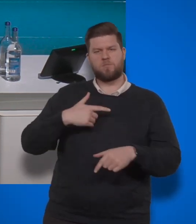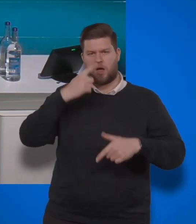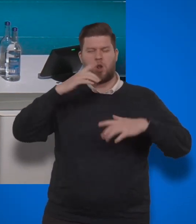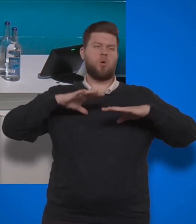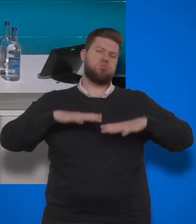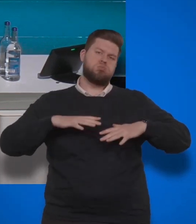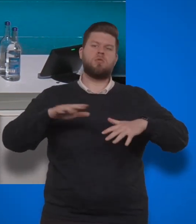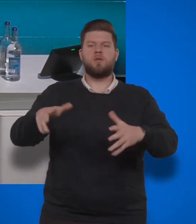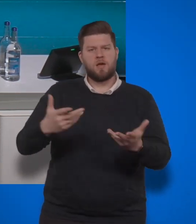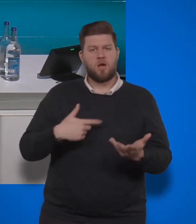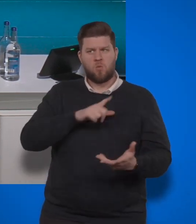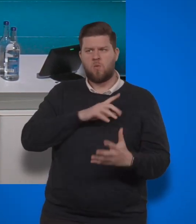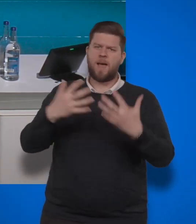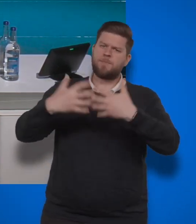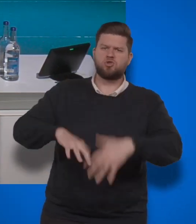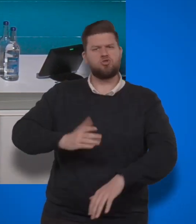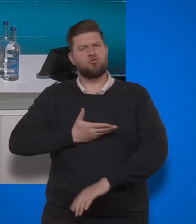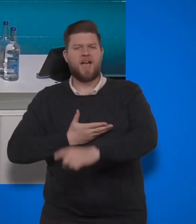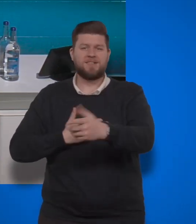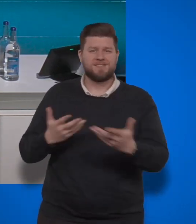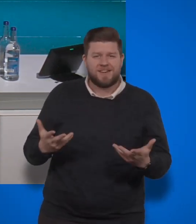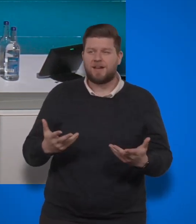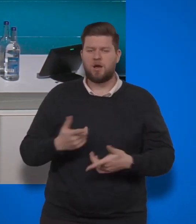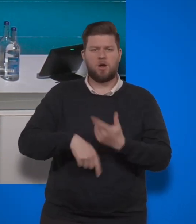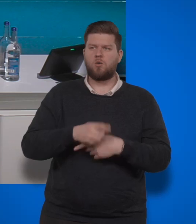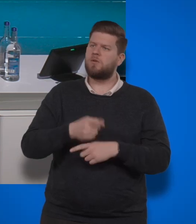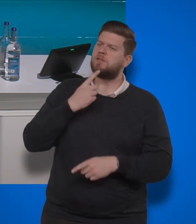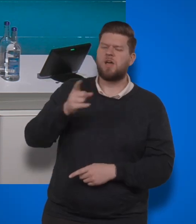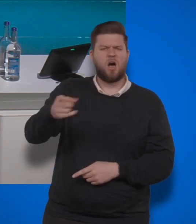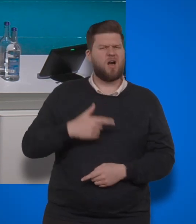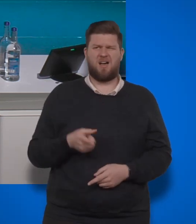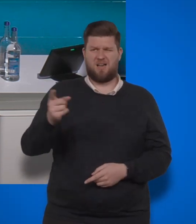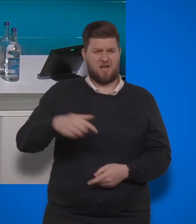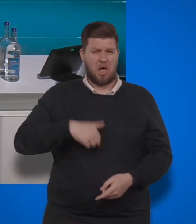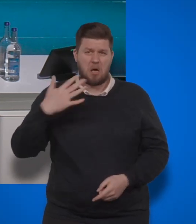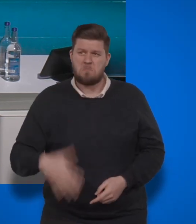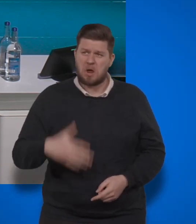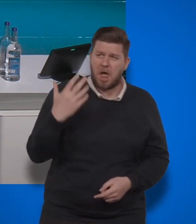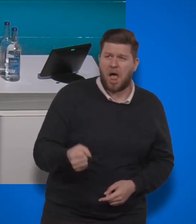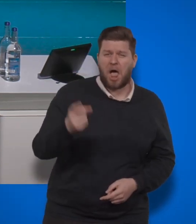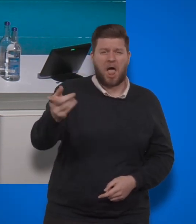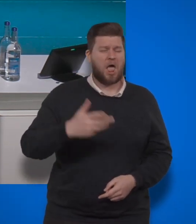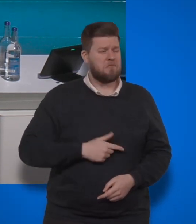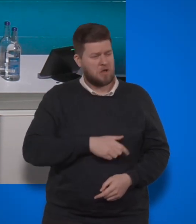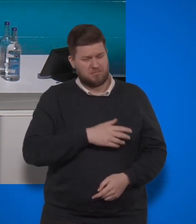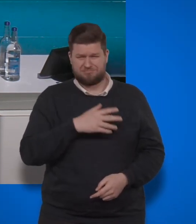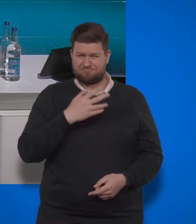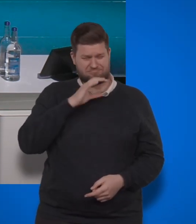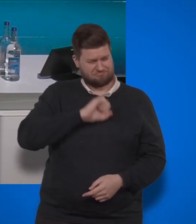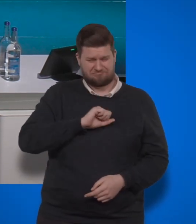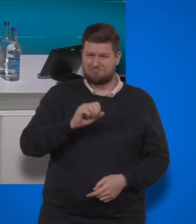recreation because there are machine rights. And who are we to say that they don't feel pain? So this